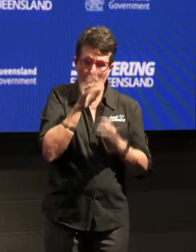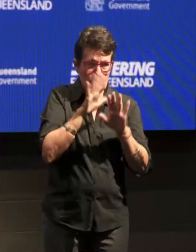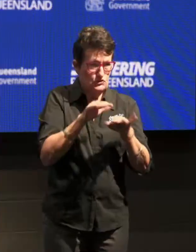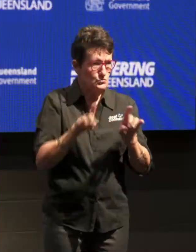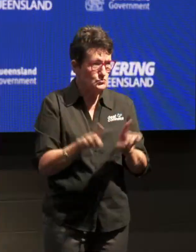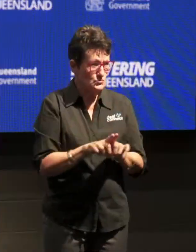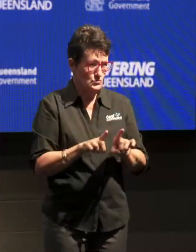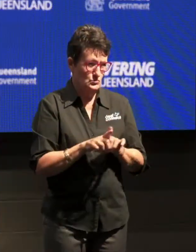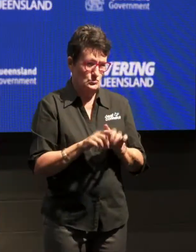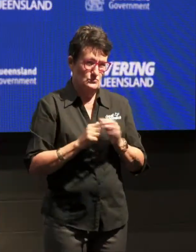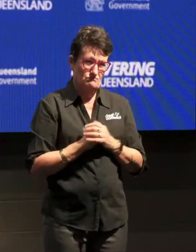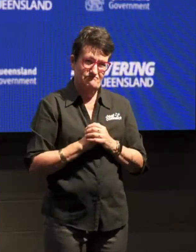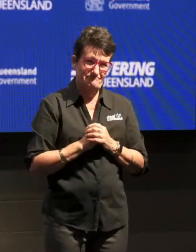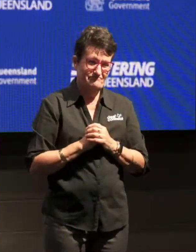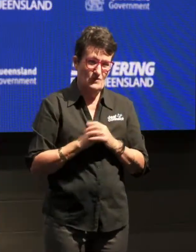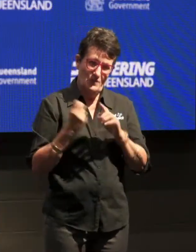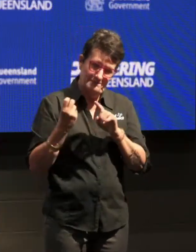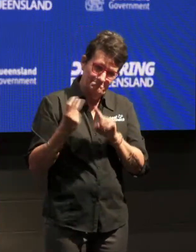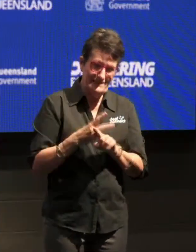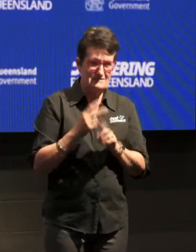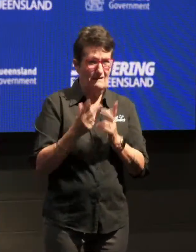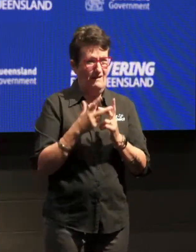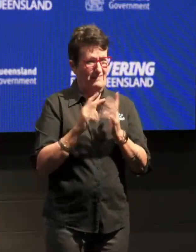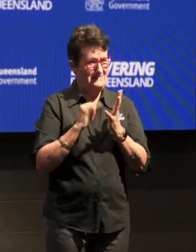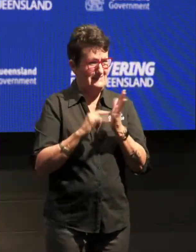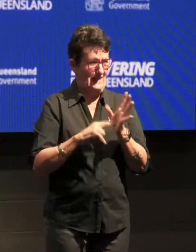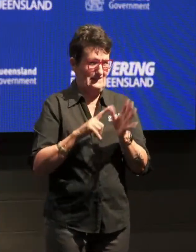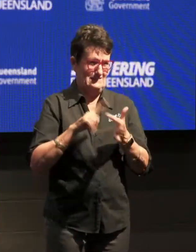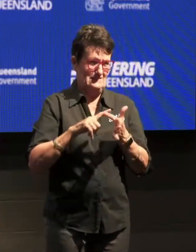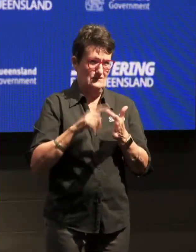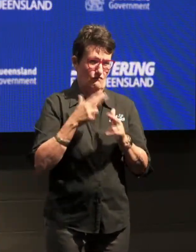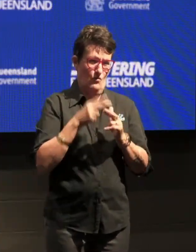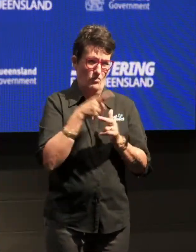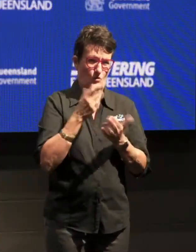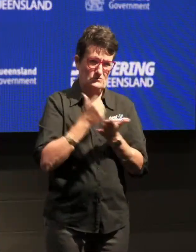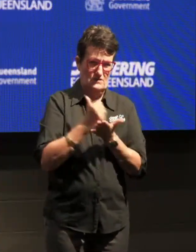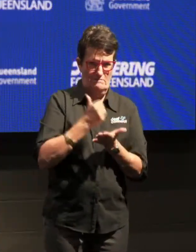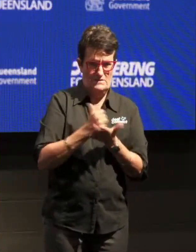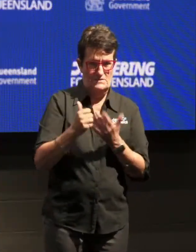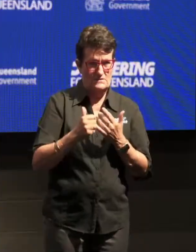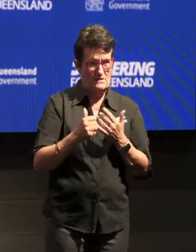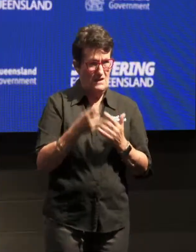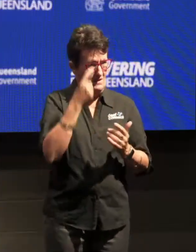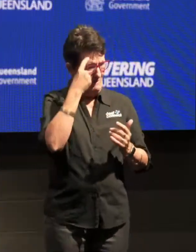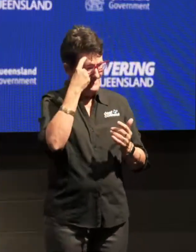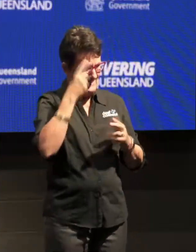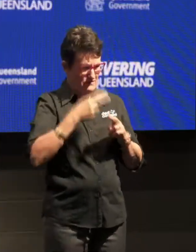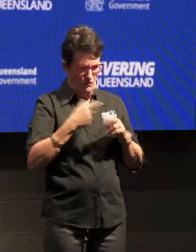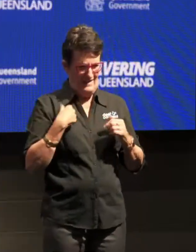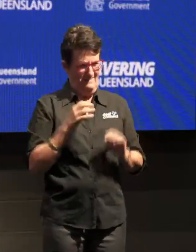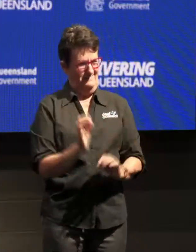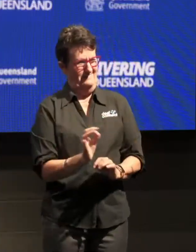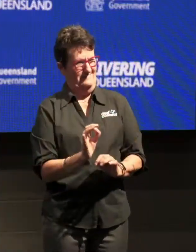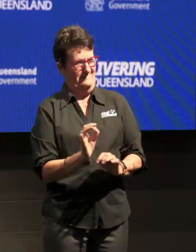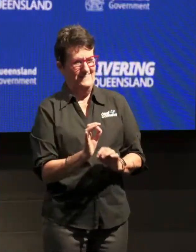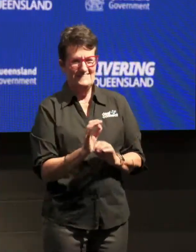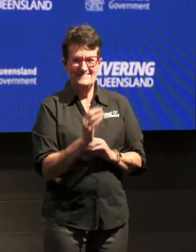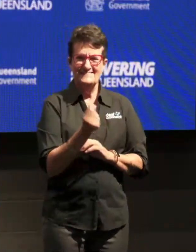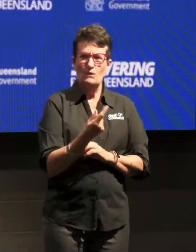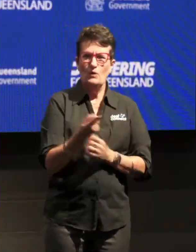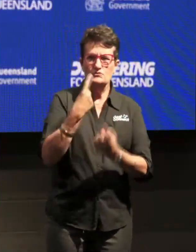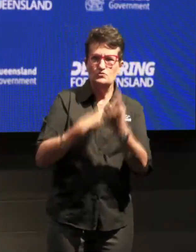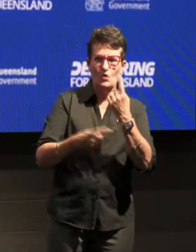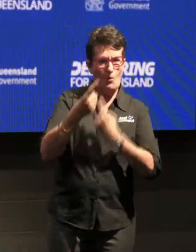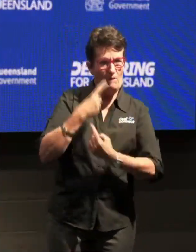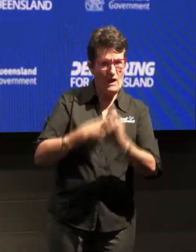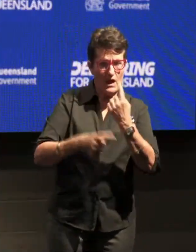And that doesn't make sense to me. As one person once put it to me,